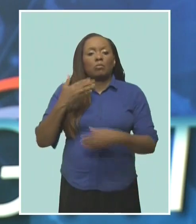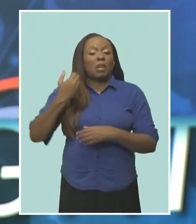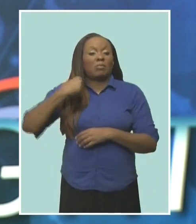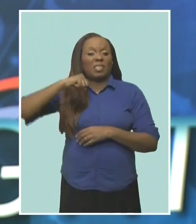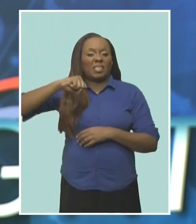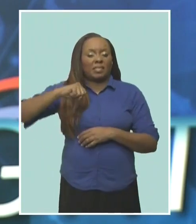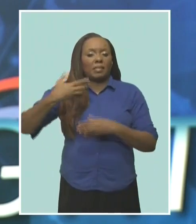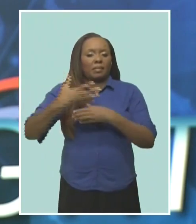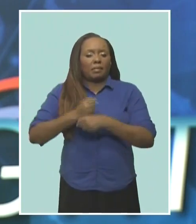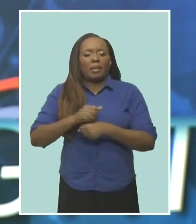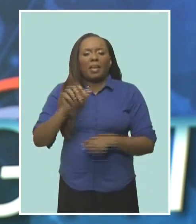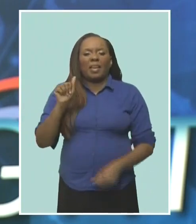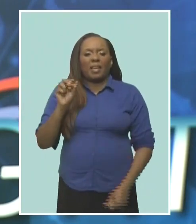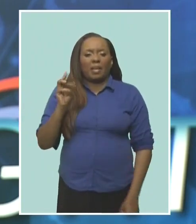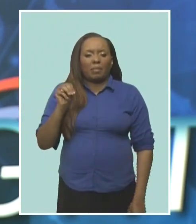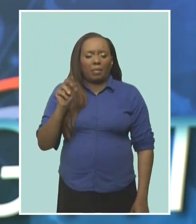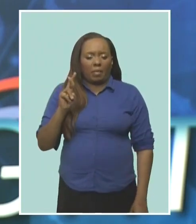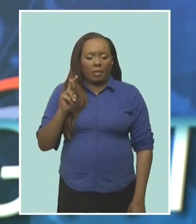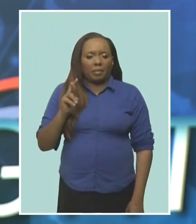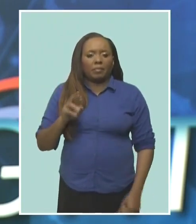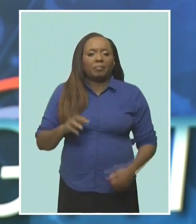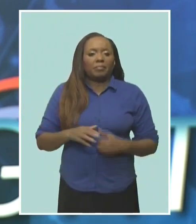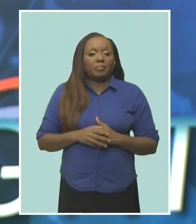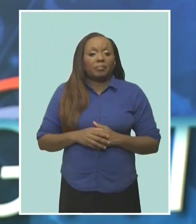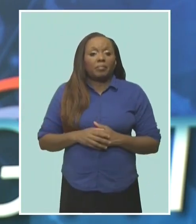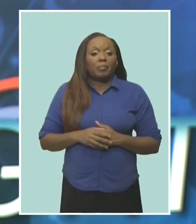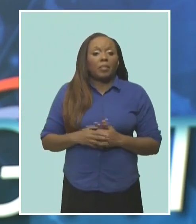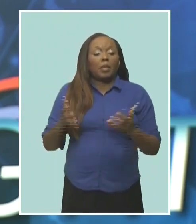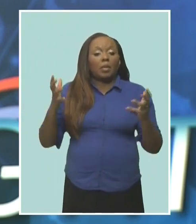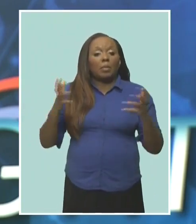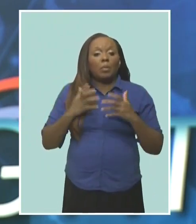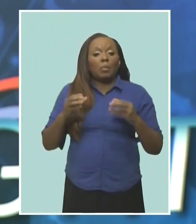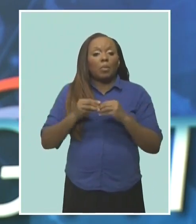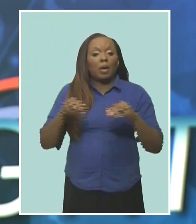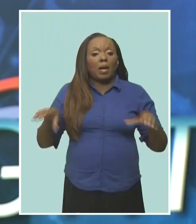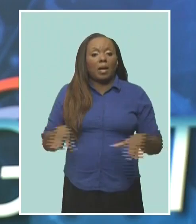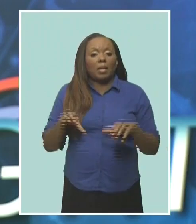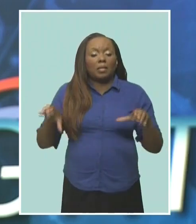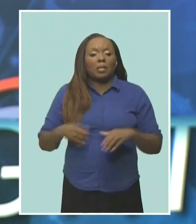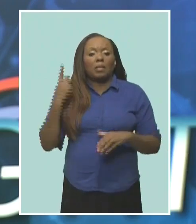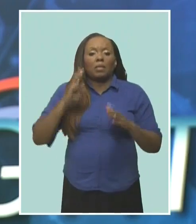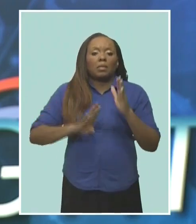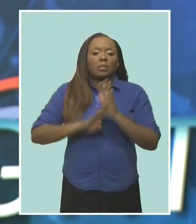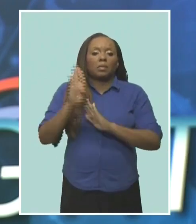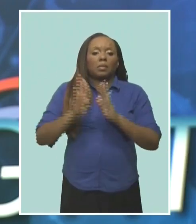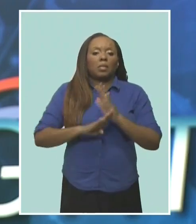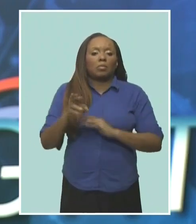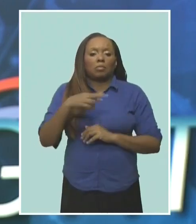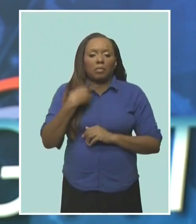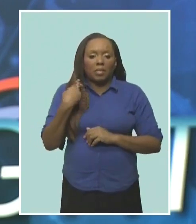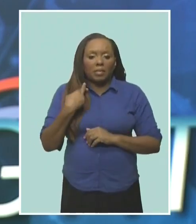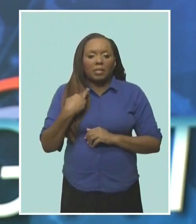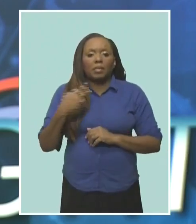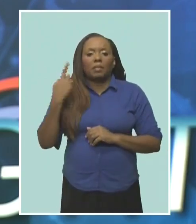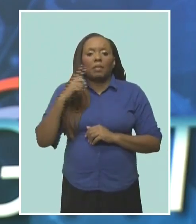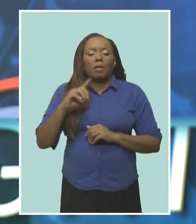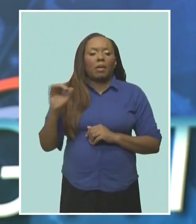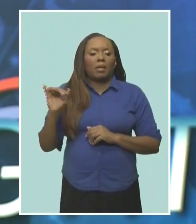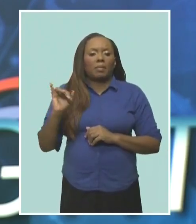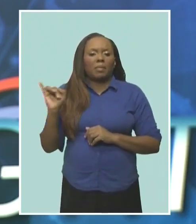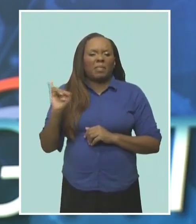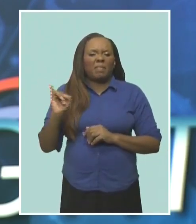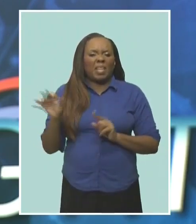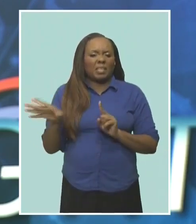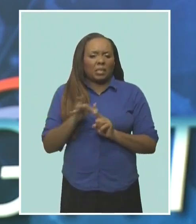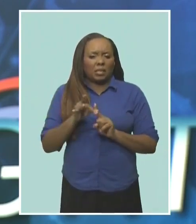is a new effort to bring urgent attention by leaders for increased action on the growing risk of untreatable infections becoming more